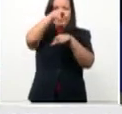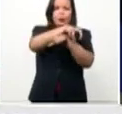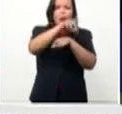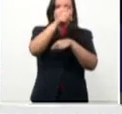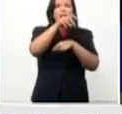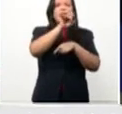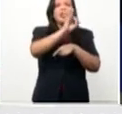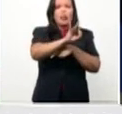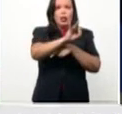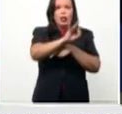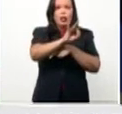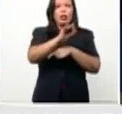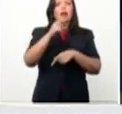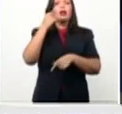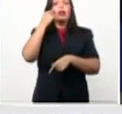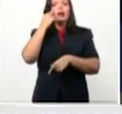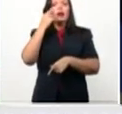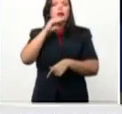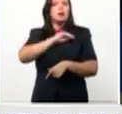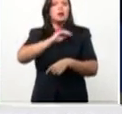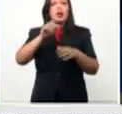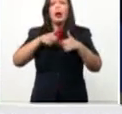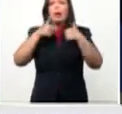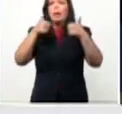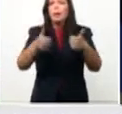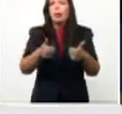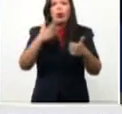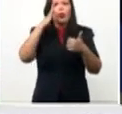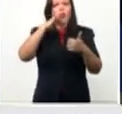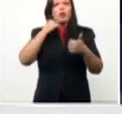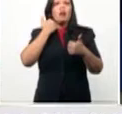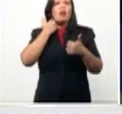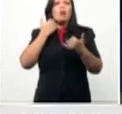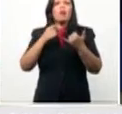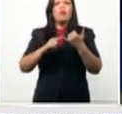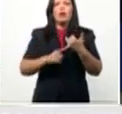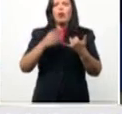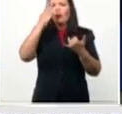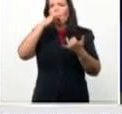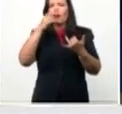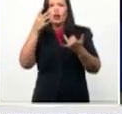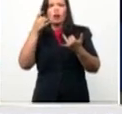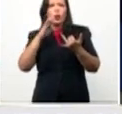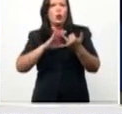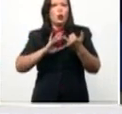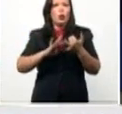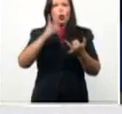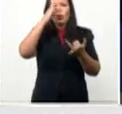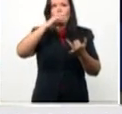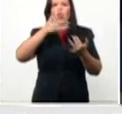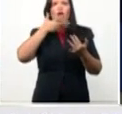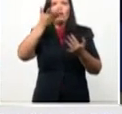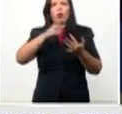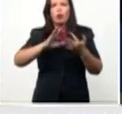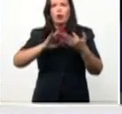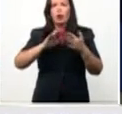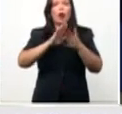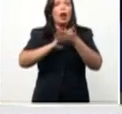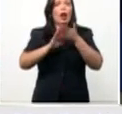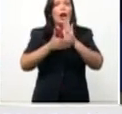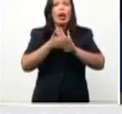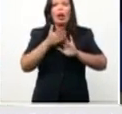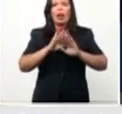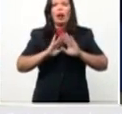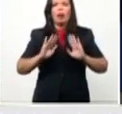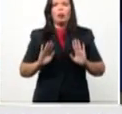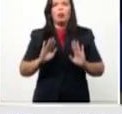of the 18 were asymptomatic at the moment of being diagnosed